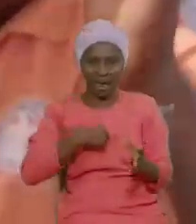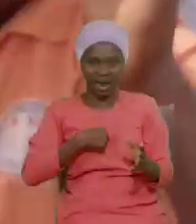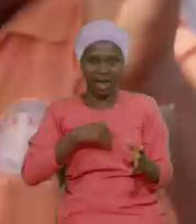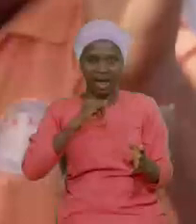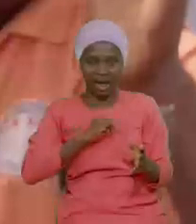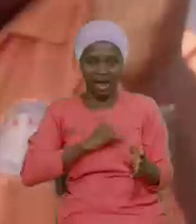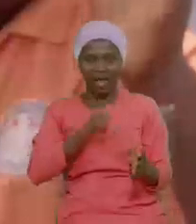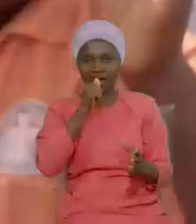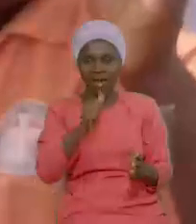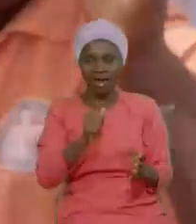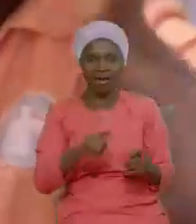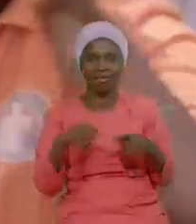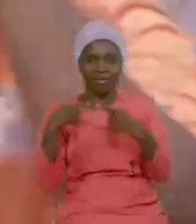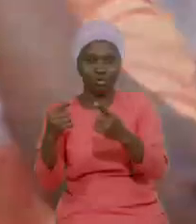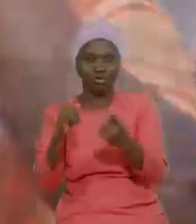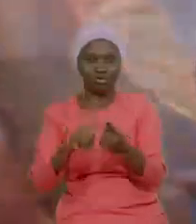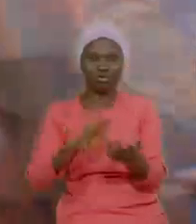You will get there.